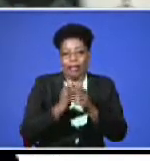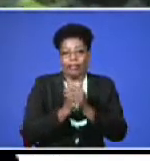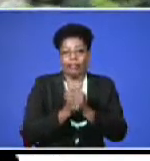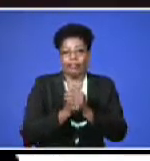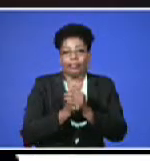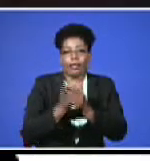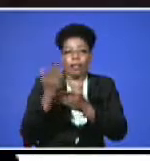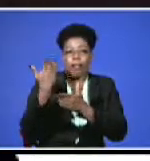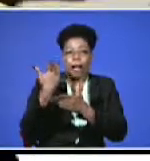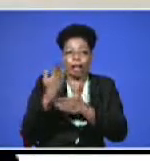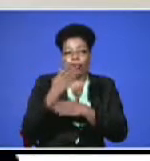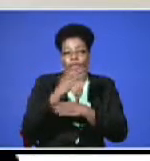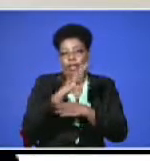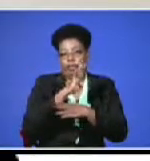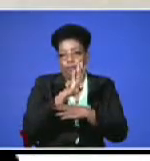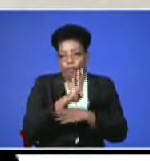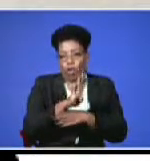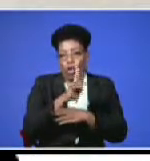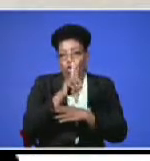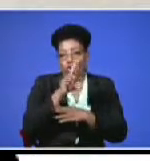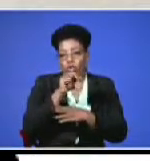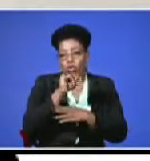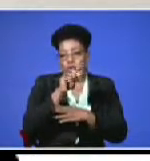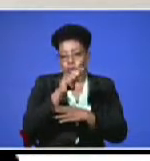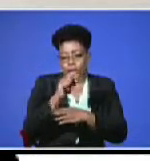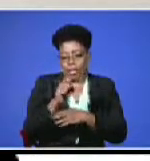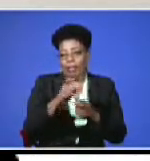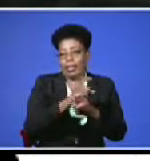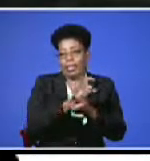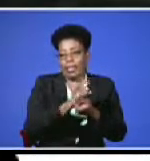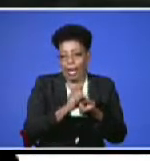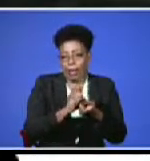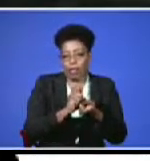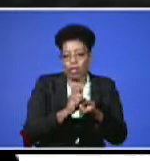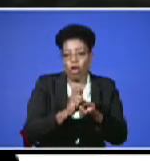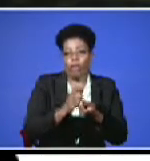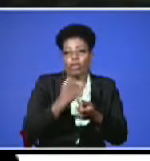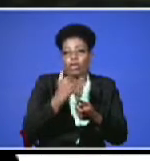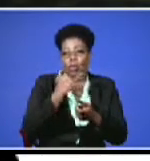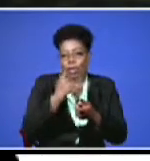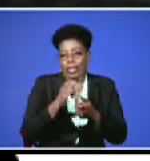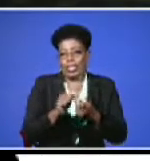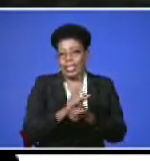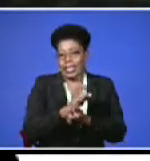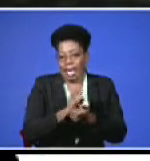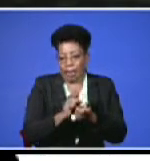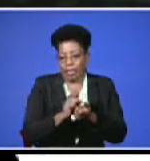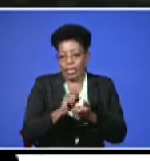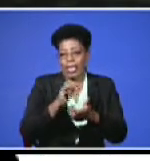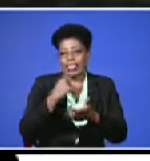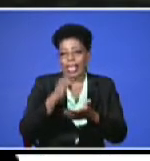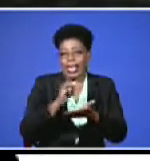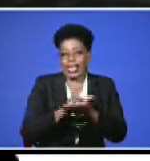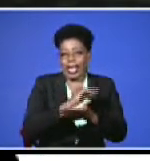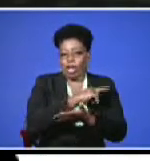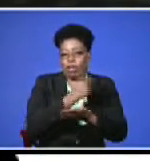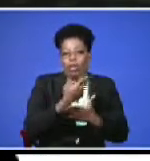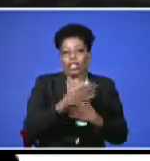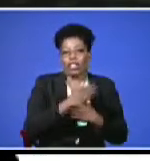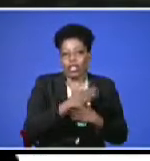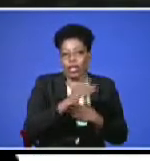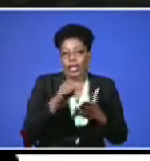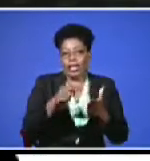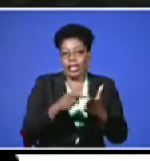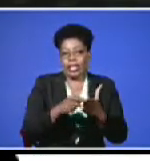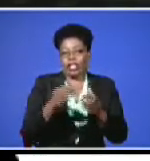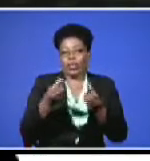on whether the 4 chiller units in question have indeed been tampered with, Minister Sands says the hospital would not have revealed these claims